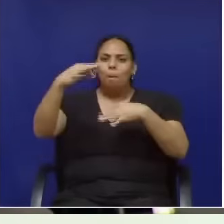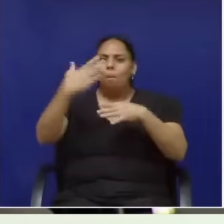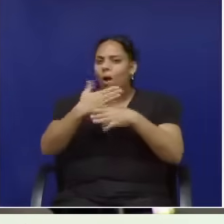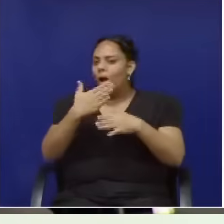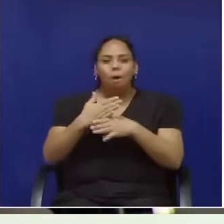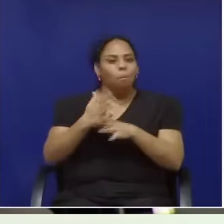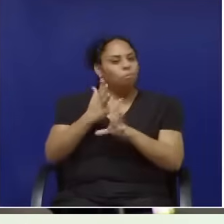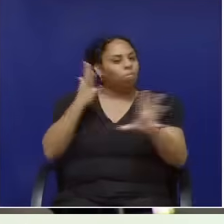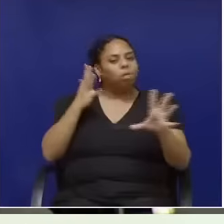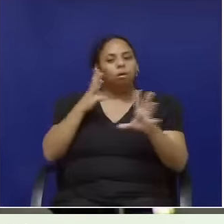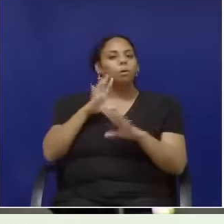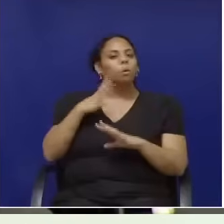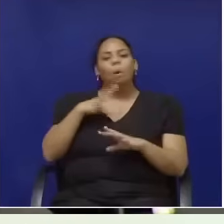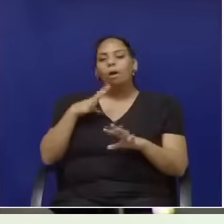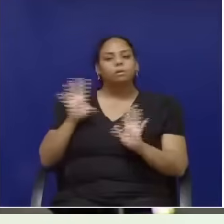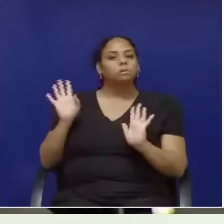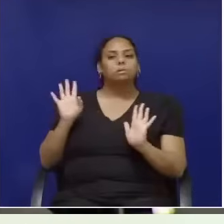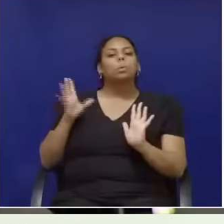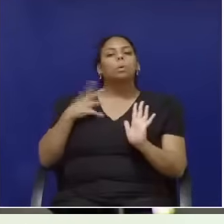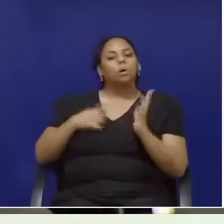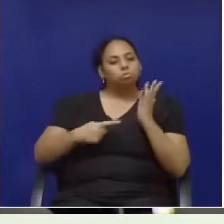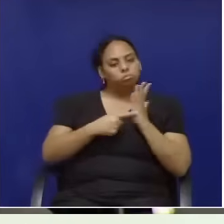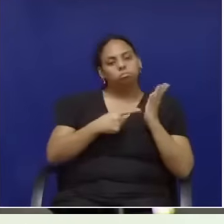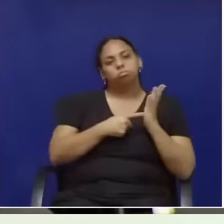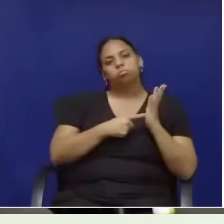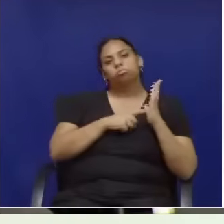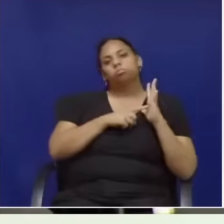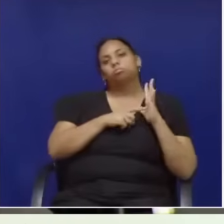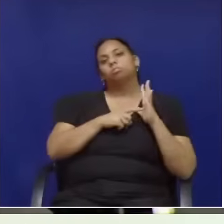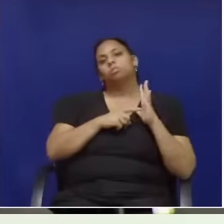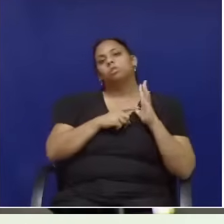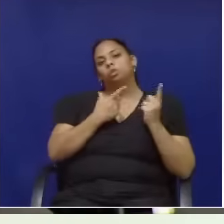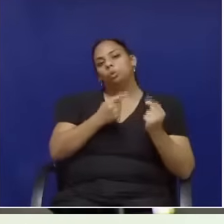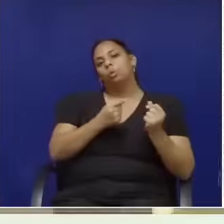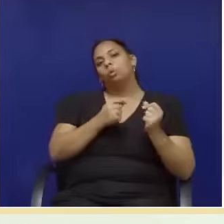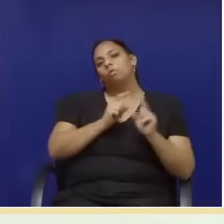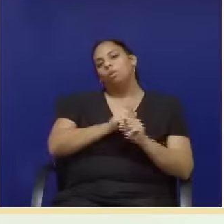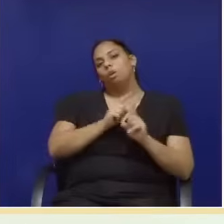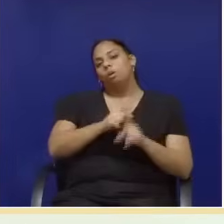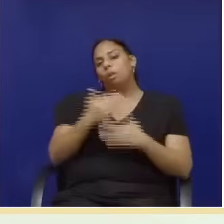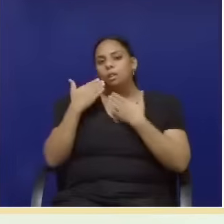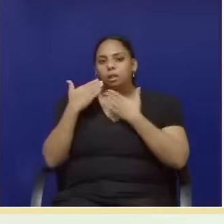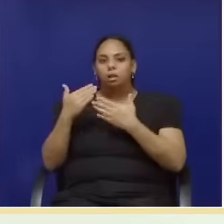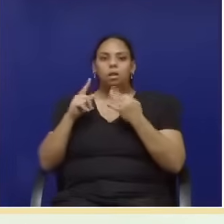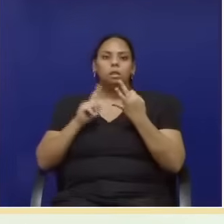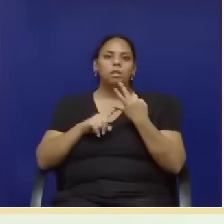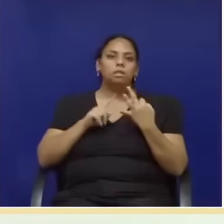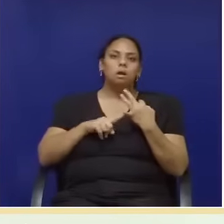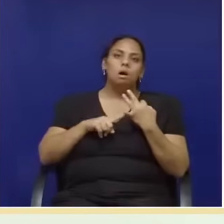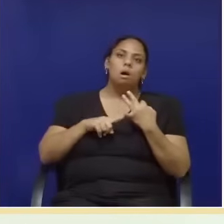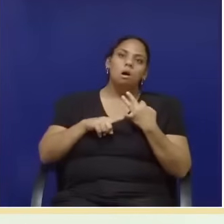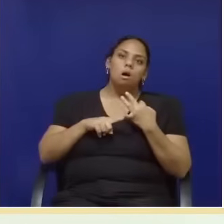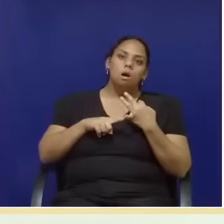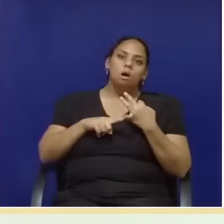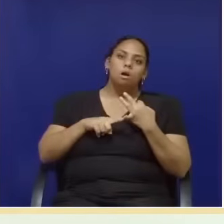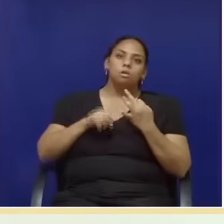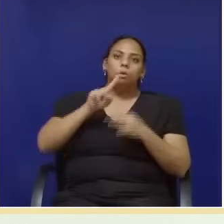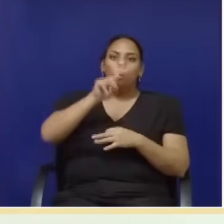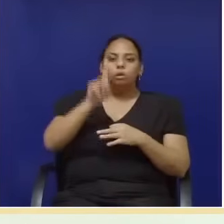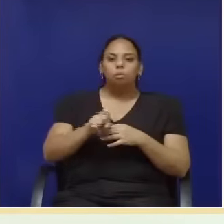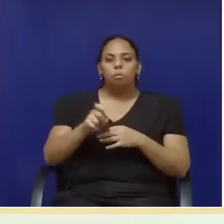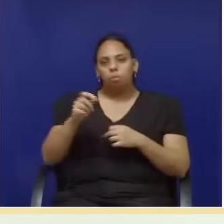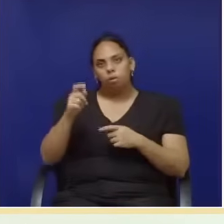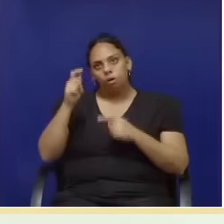what technology has to offer to solve these problems. Thank you. Thank you. The third supplementary question will be asked by